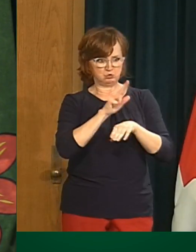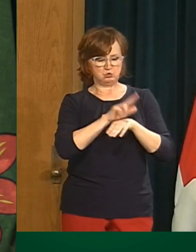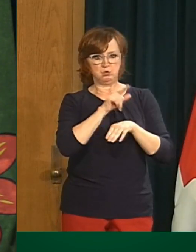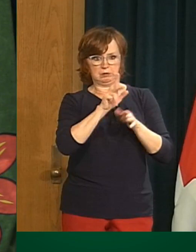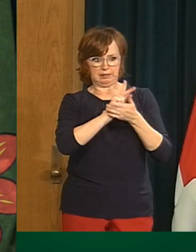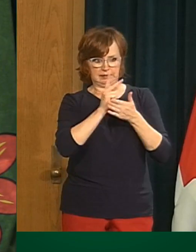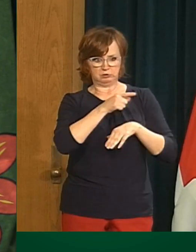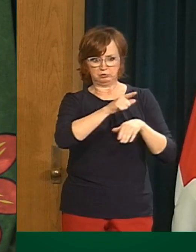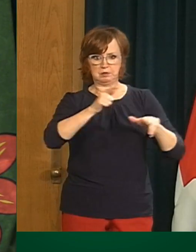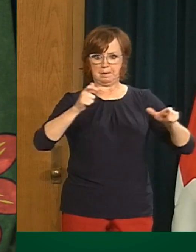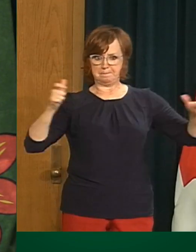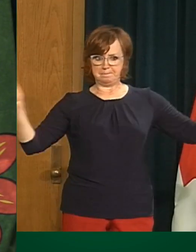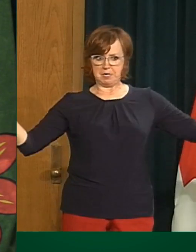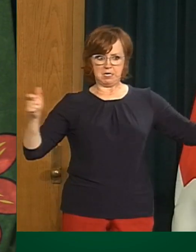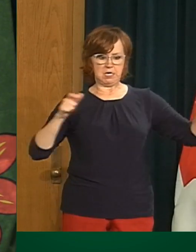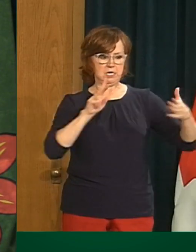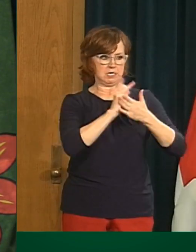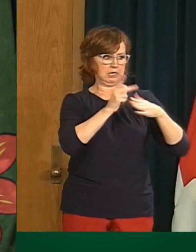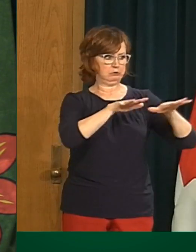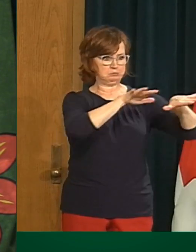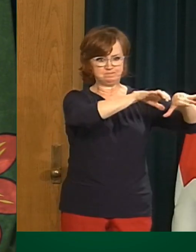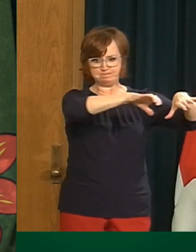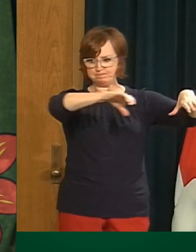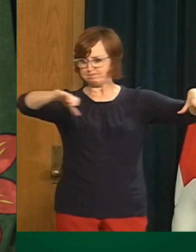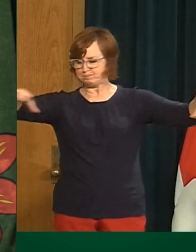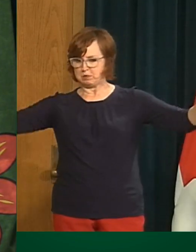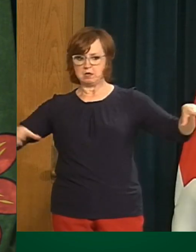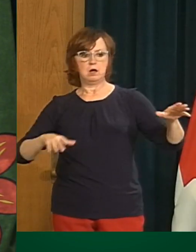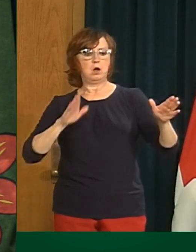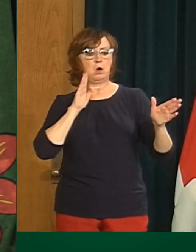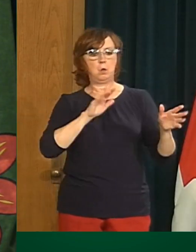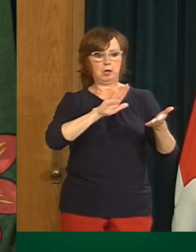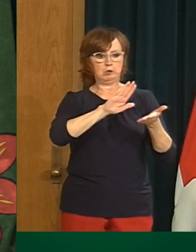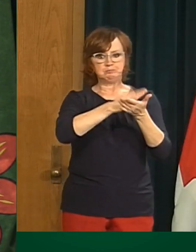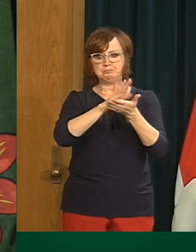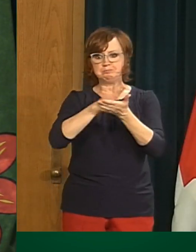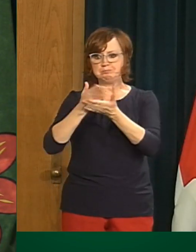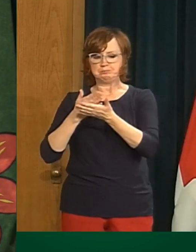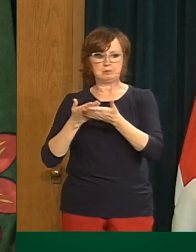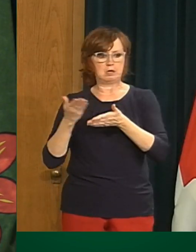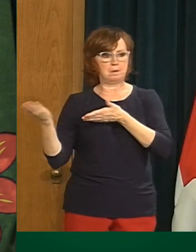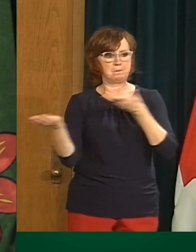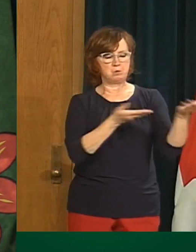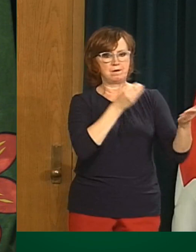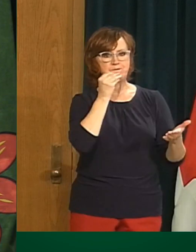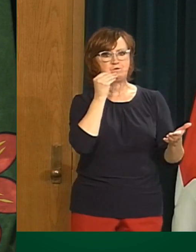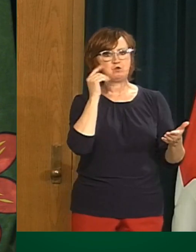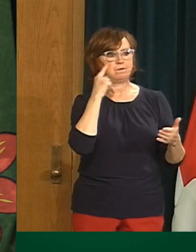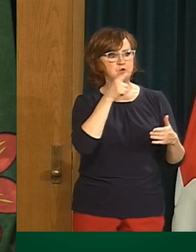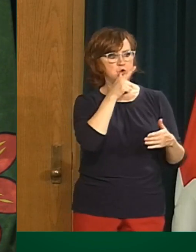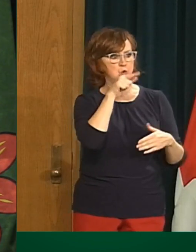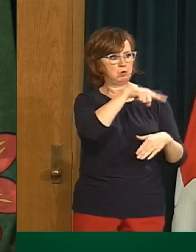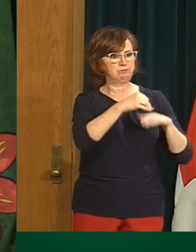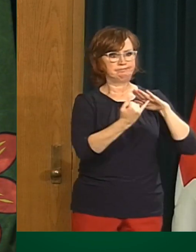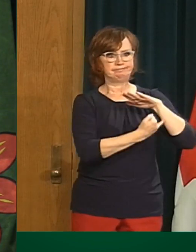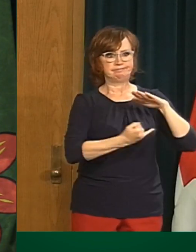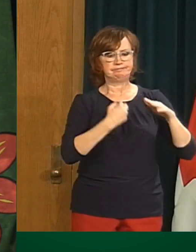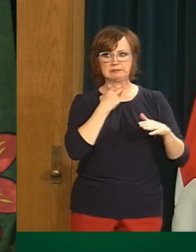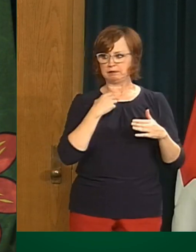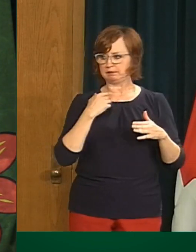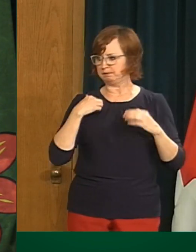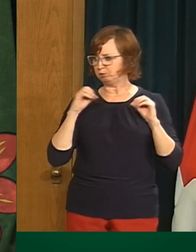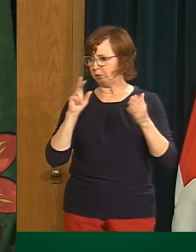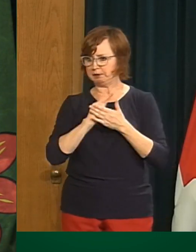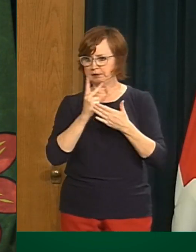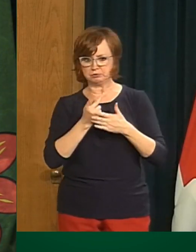very vigorous contact tracing programs that we have that have identified where we are today, working closely with the community on